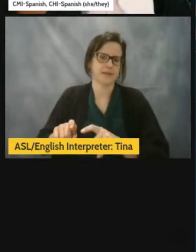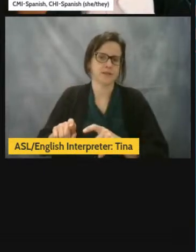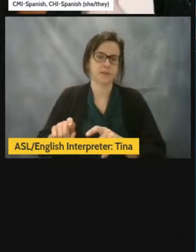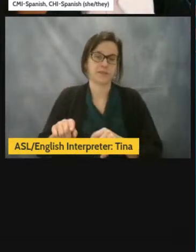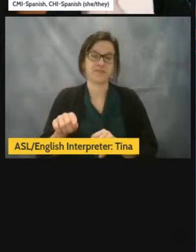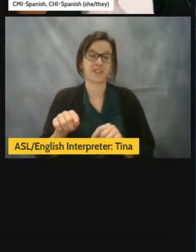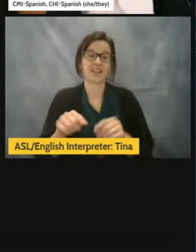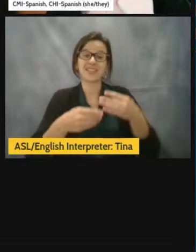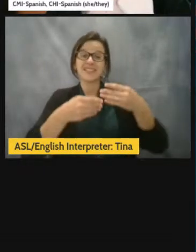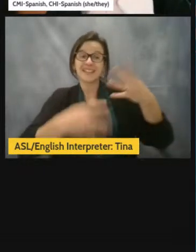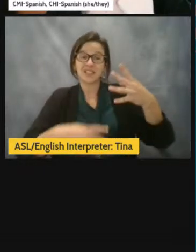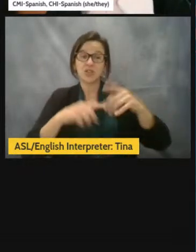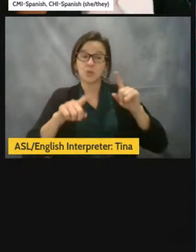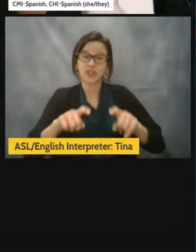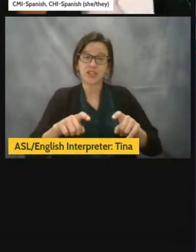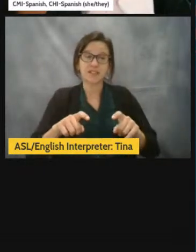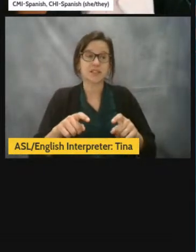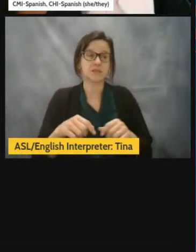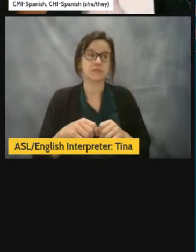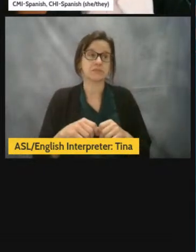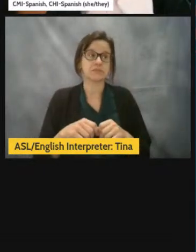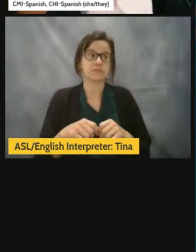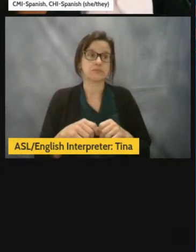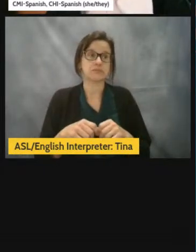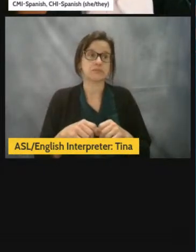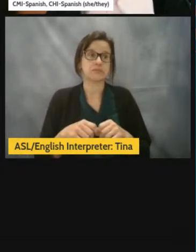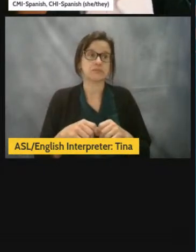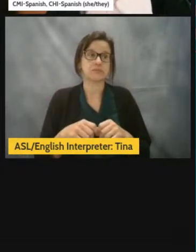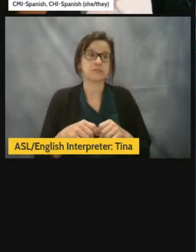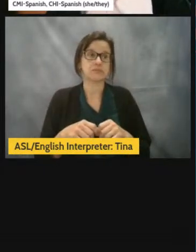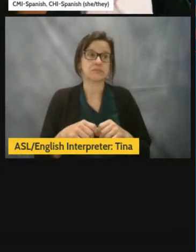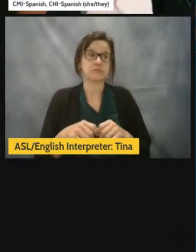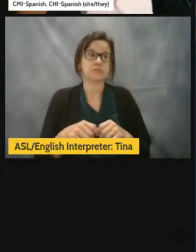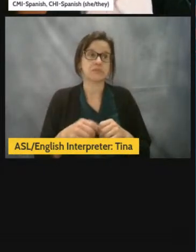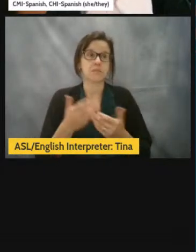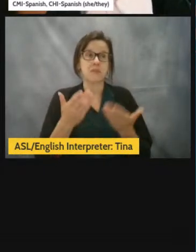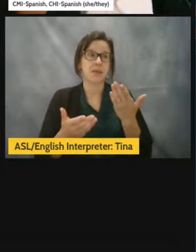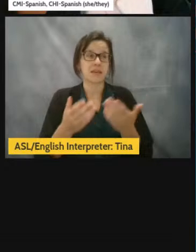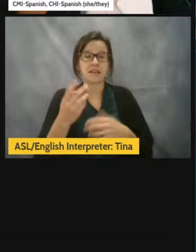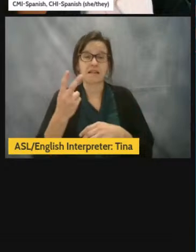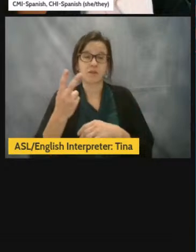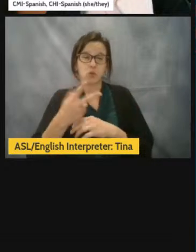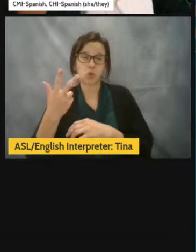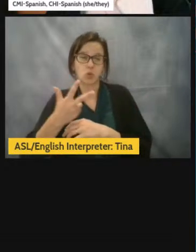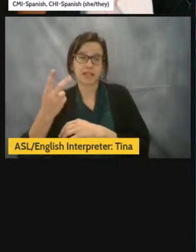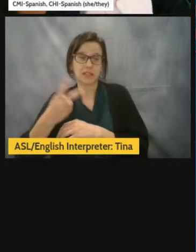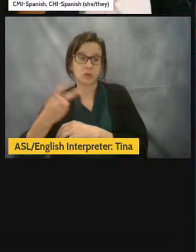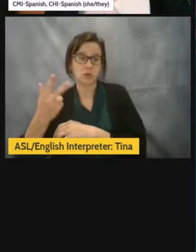least one of these questions every couple of days.